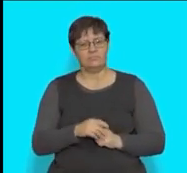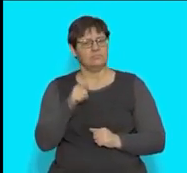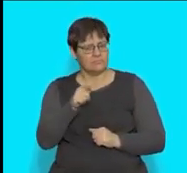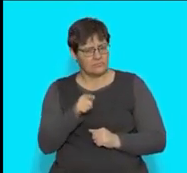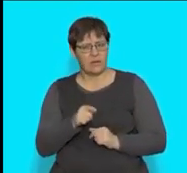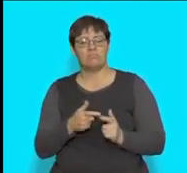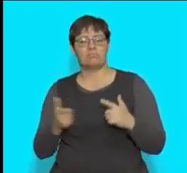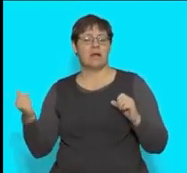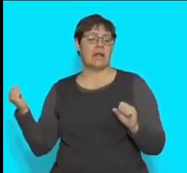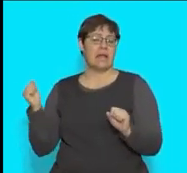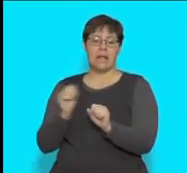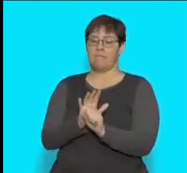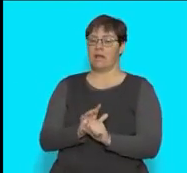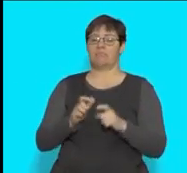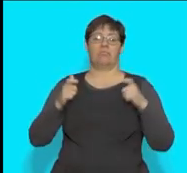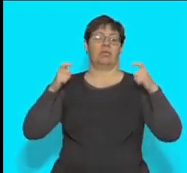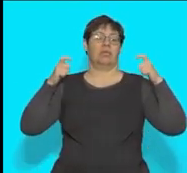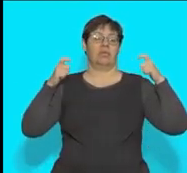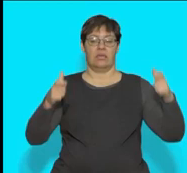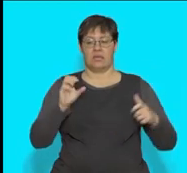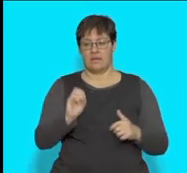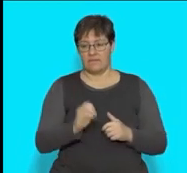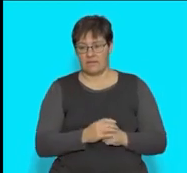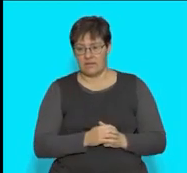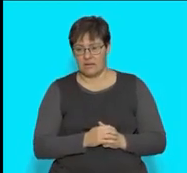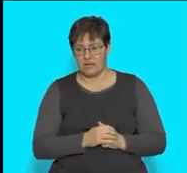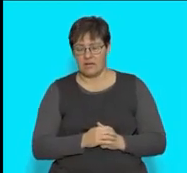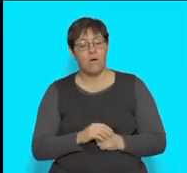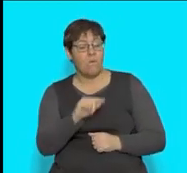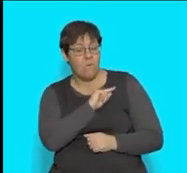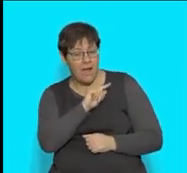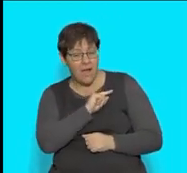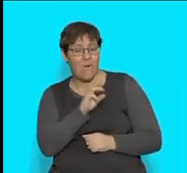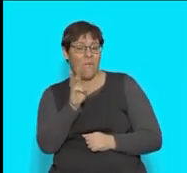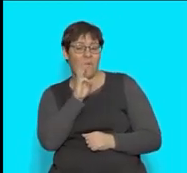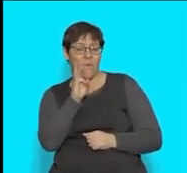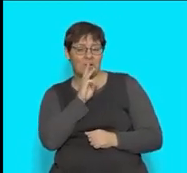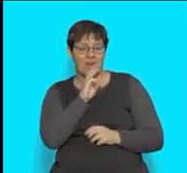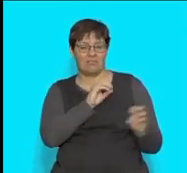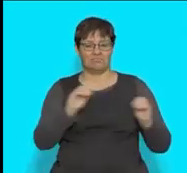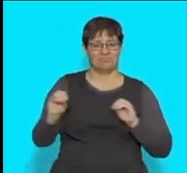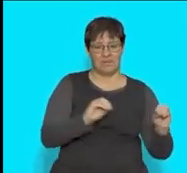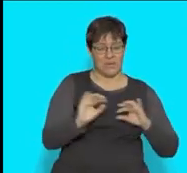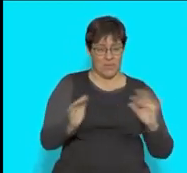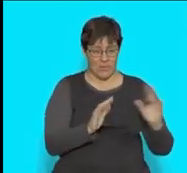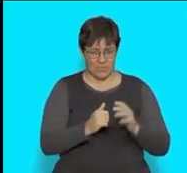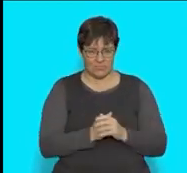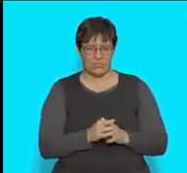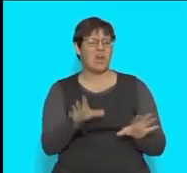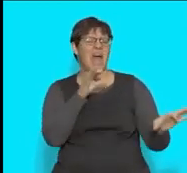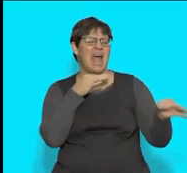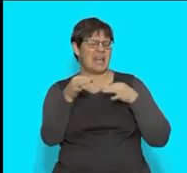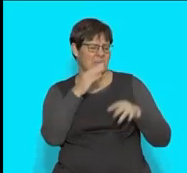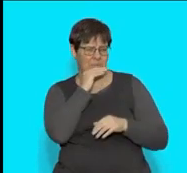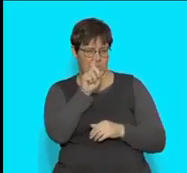a huge impact, right, on how water is going to move. Let me explain to you what I mean.